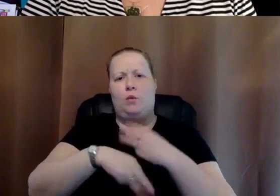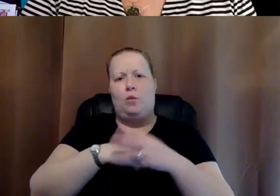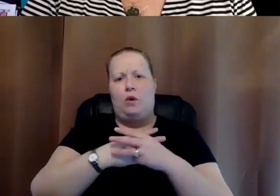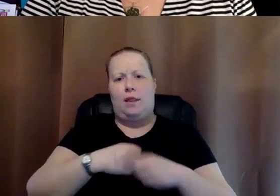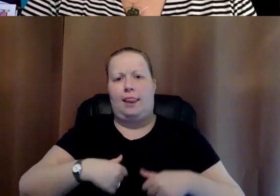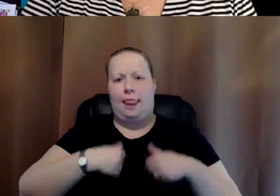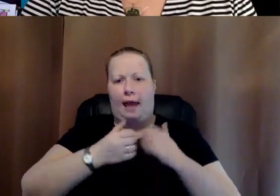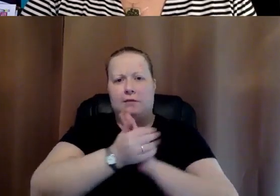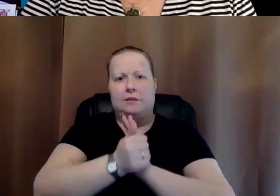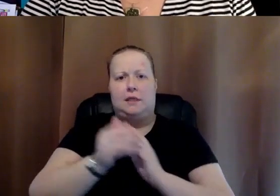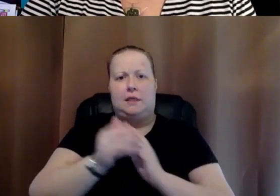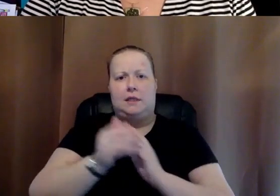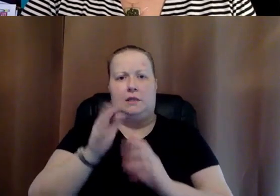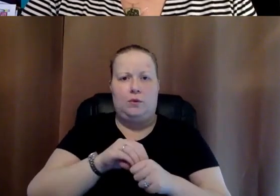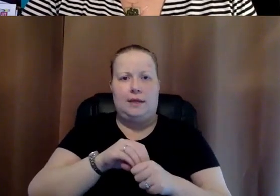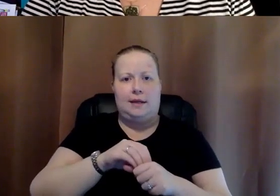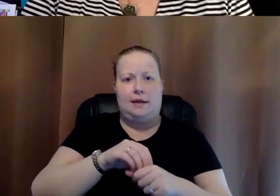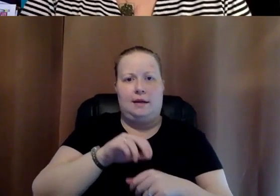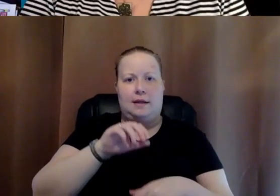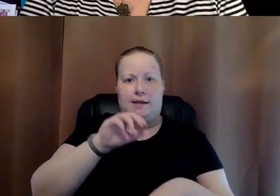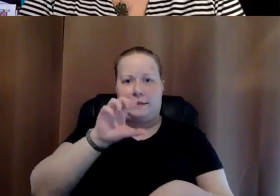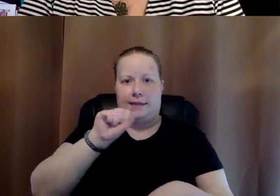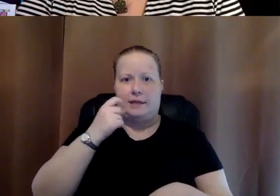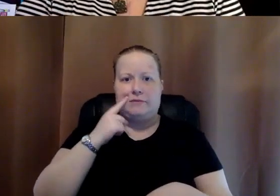CS for All approach?